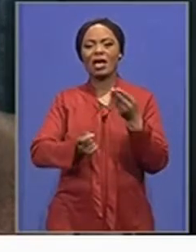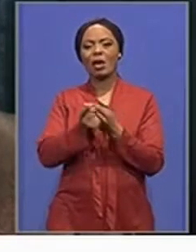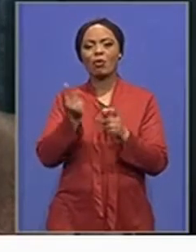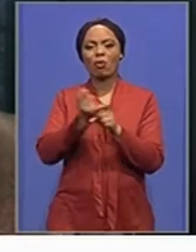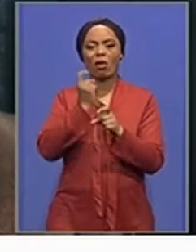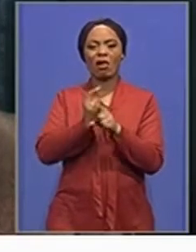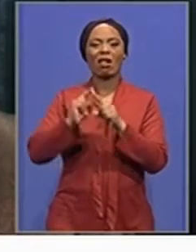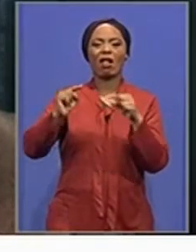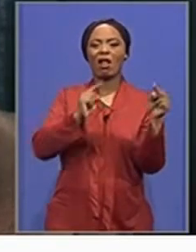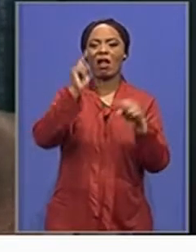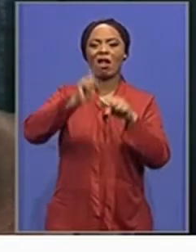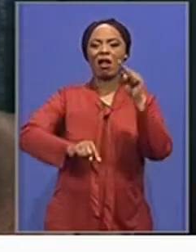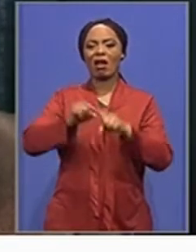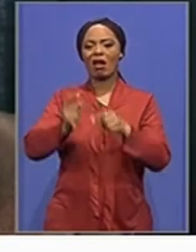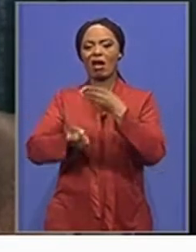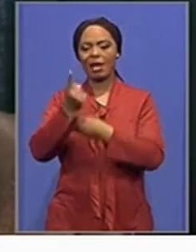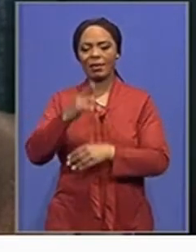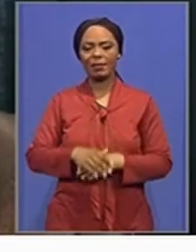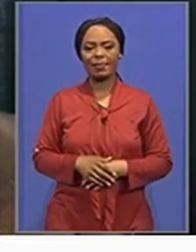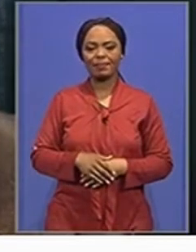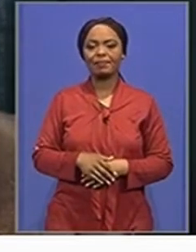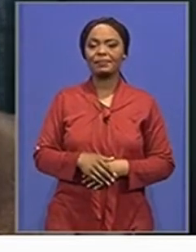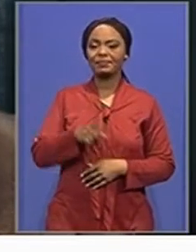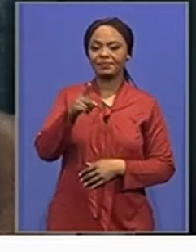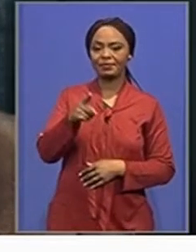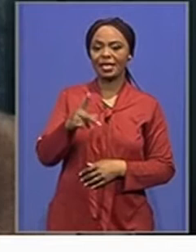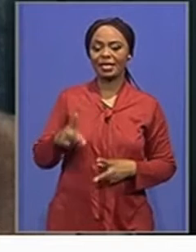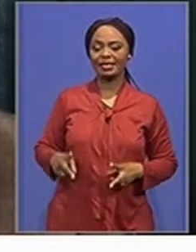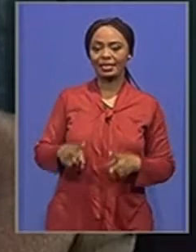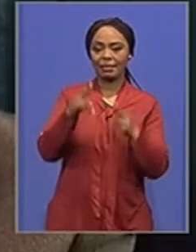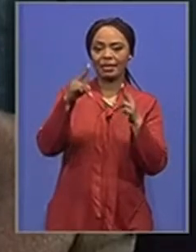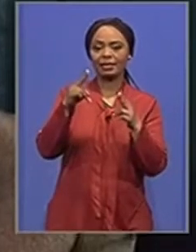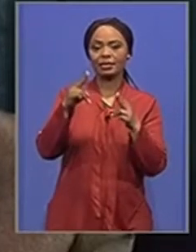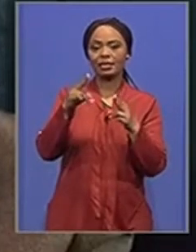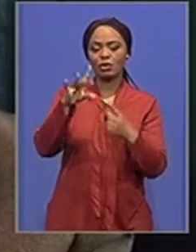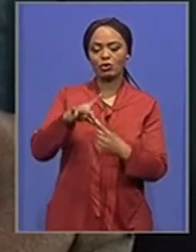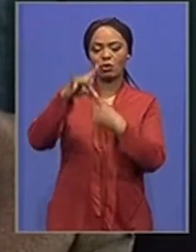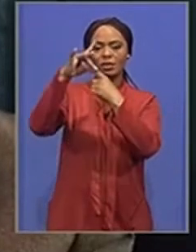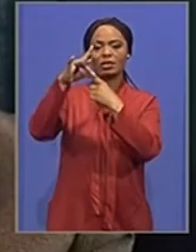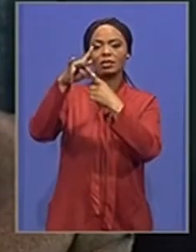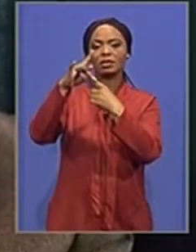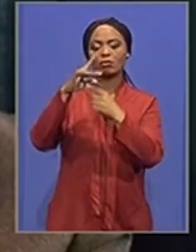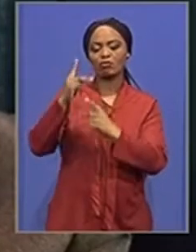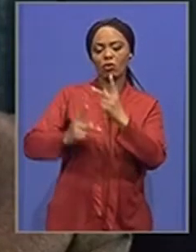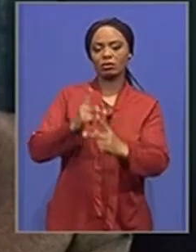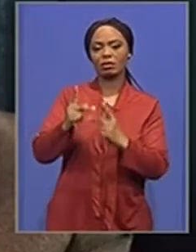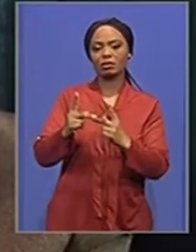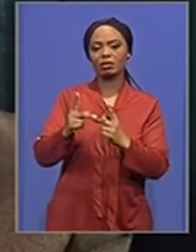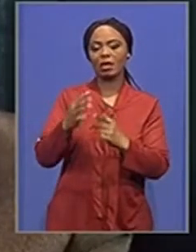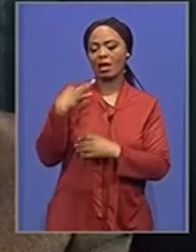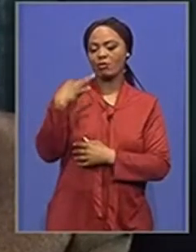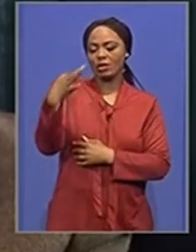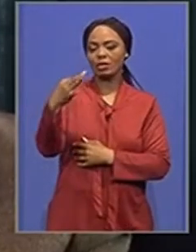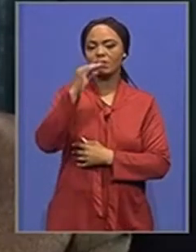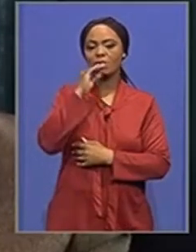going to terminate these nomination processes, it by implication will mean that these opportunities won't